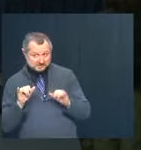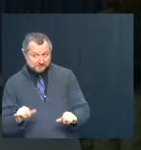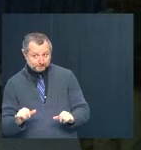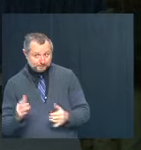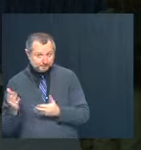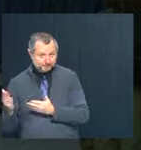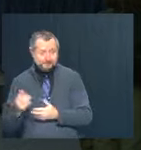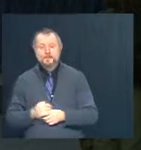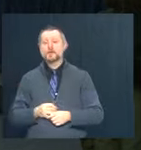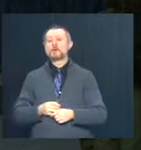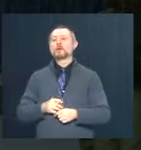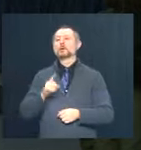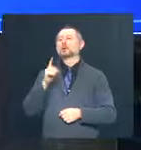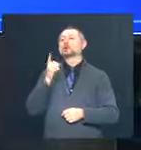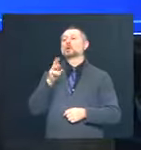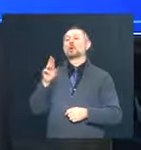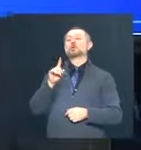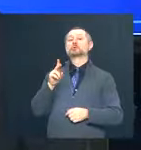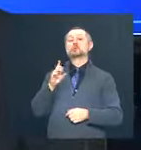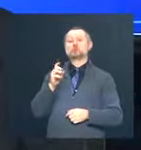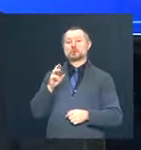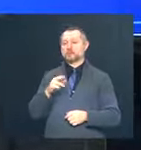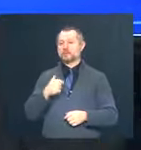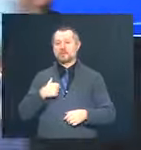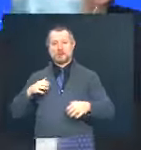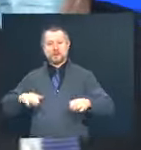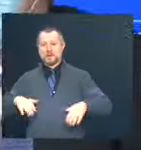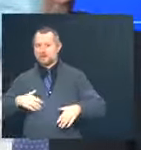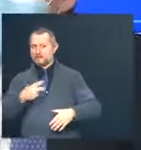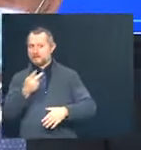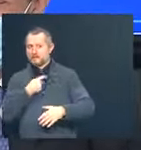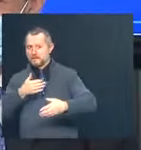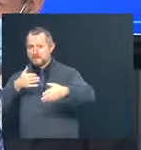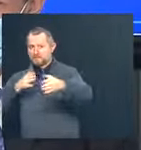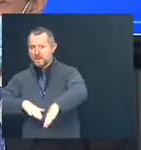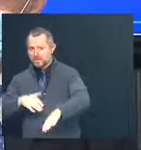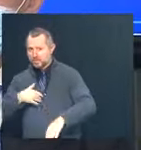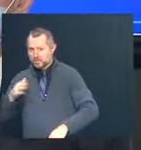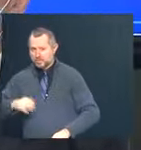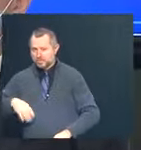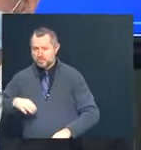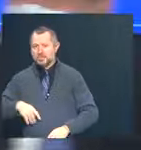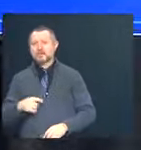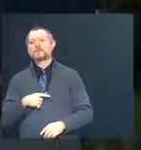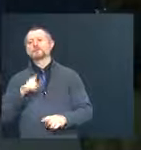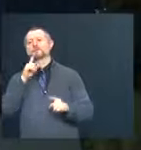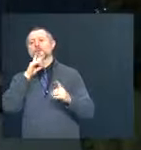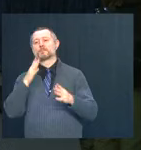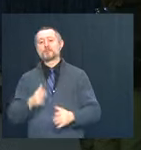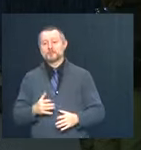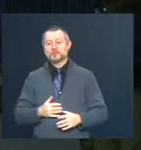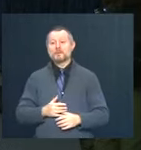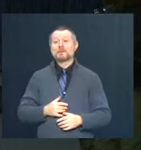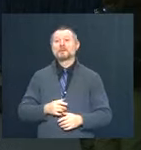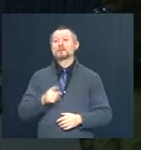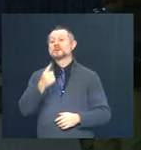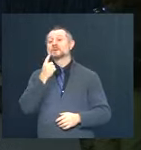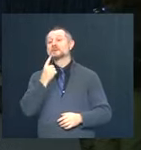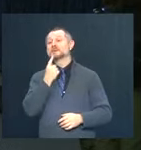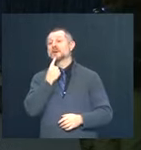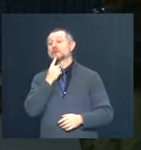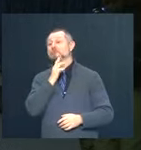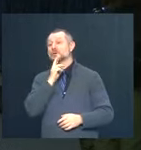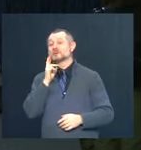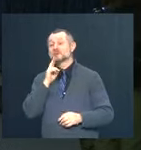You said mid-January, and I made a bet with you. Brief. I'm sorry? Restaurant closing down could happen as early as Monday. As early as